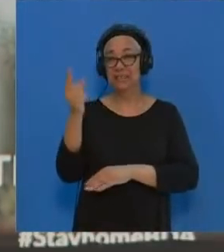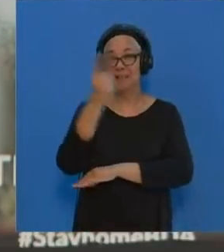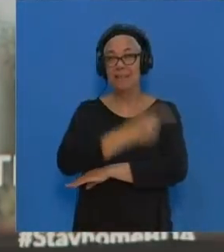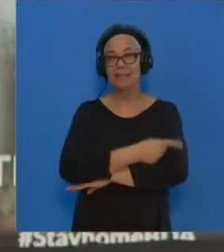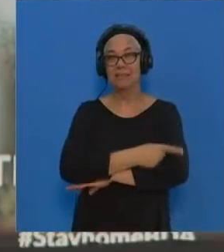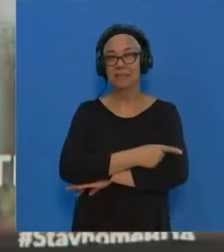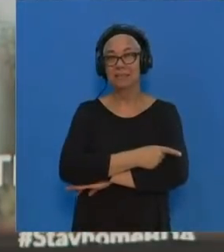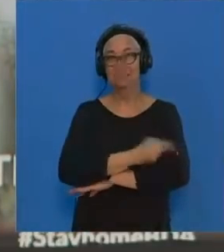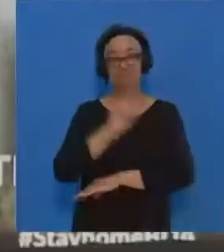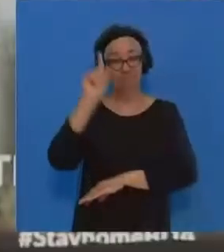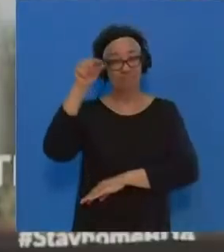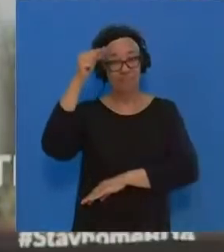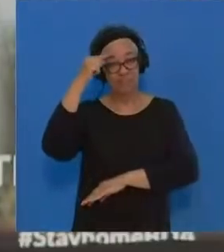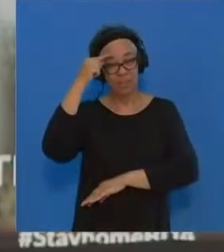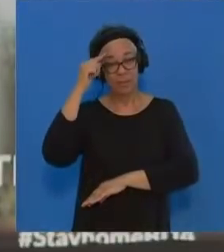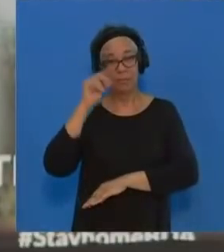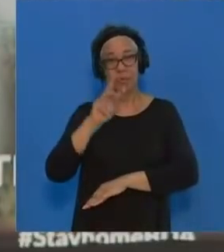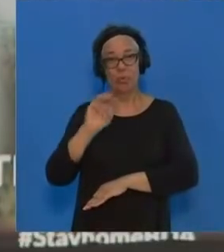government website,